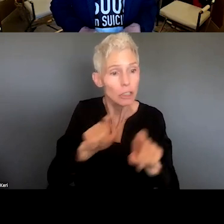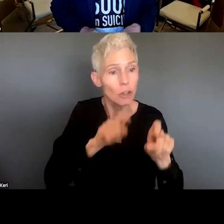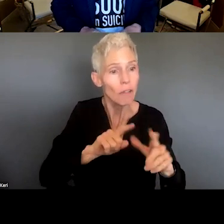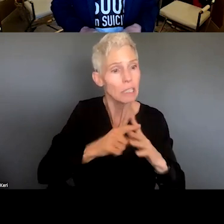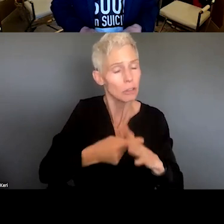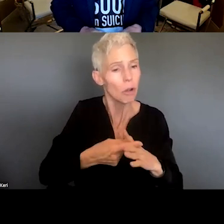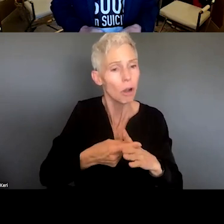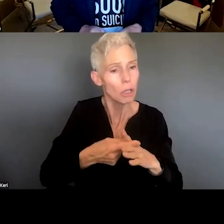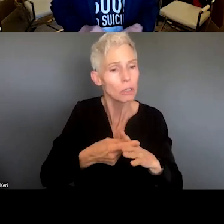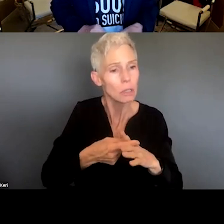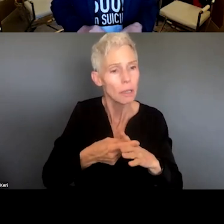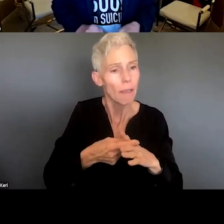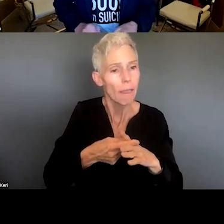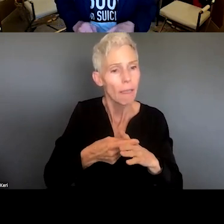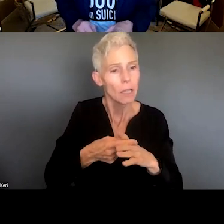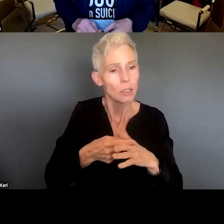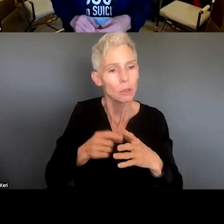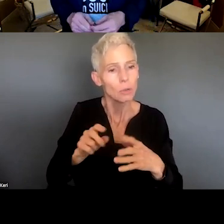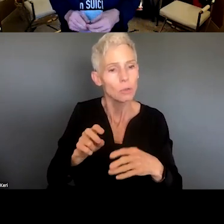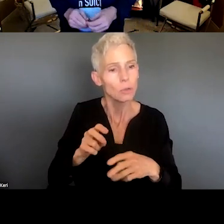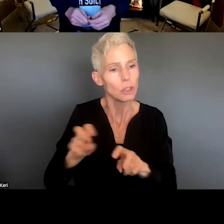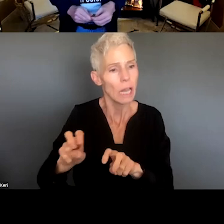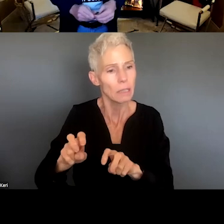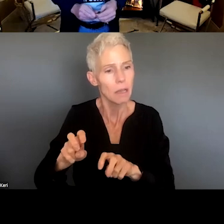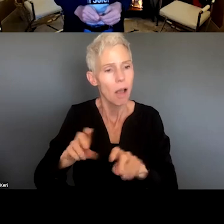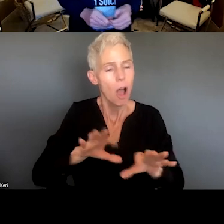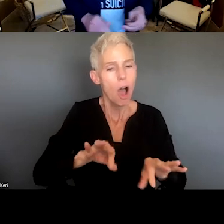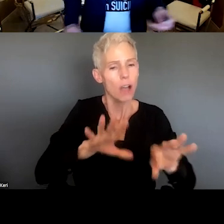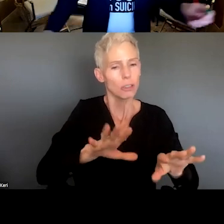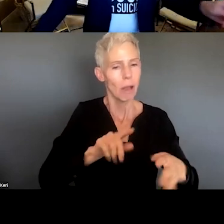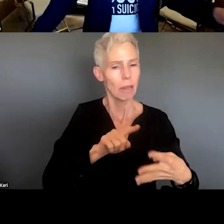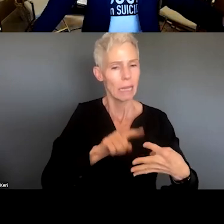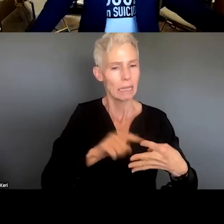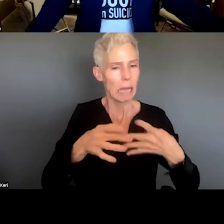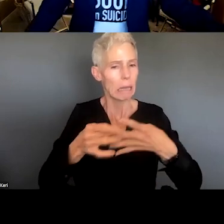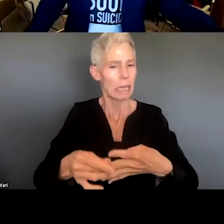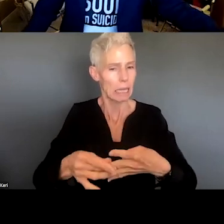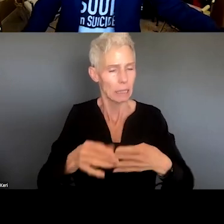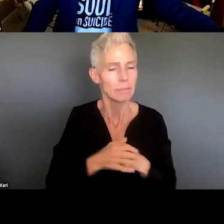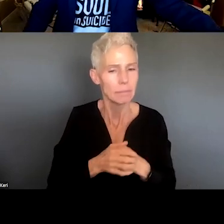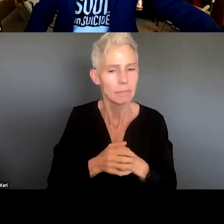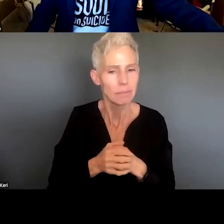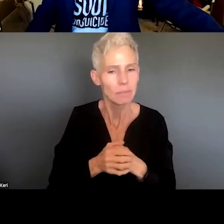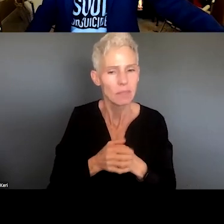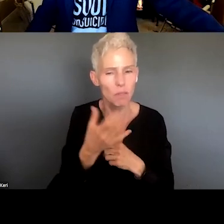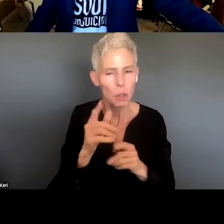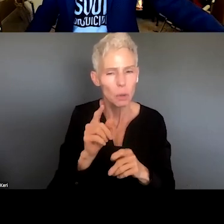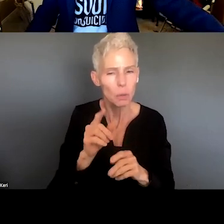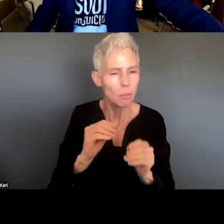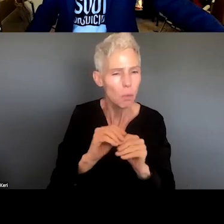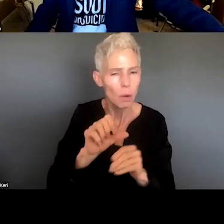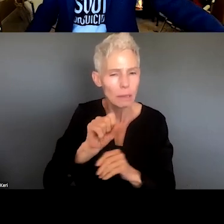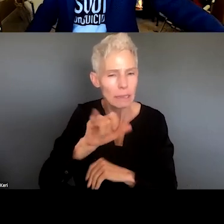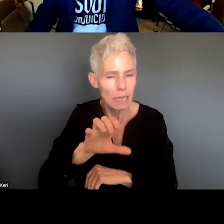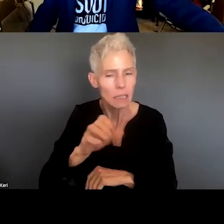to switch a little bit. Australia is taking the lead. We'll give a few more seconds for people